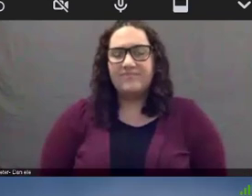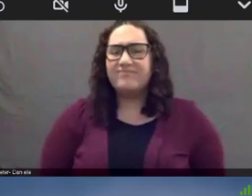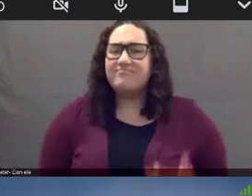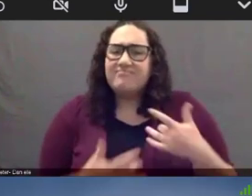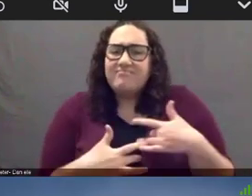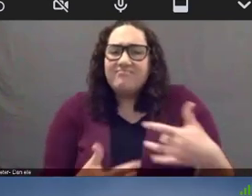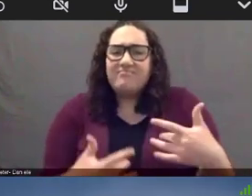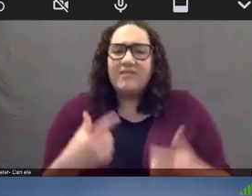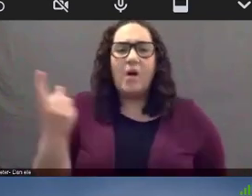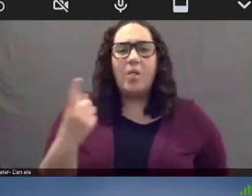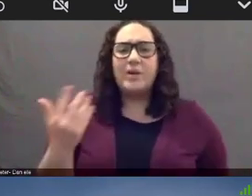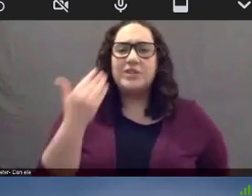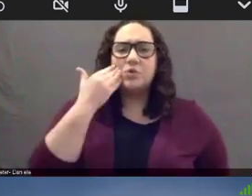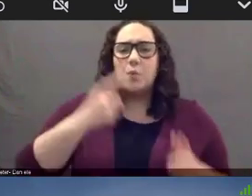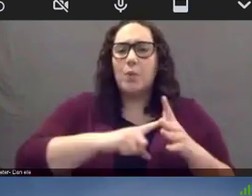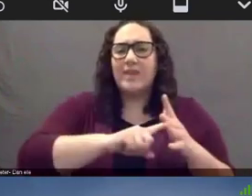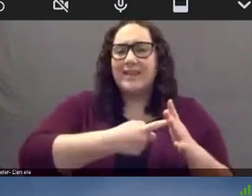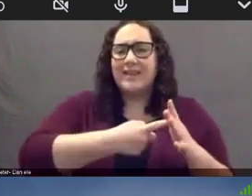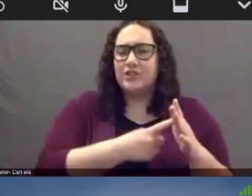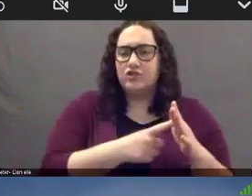too.